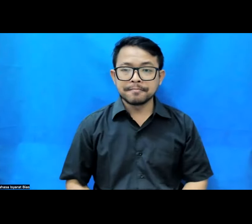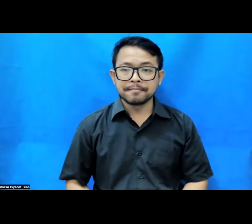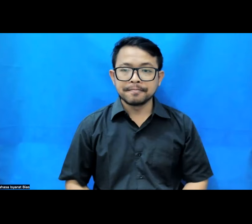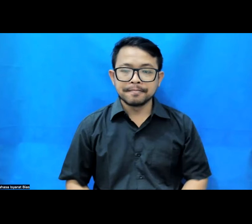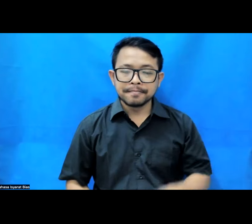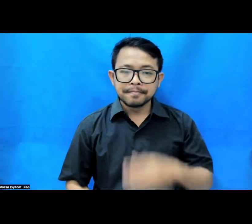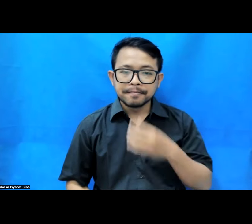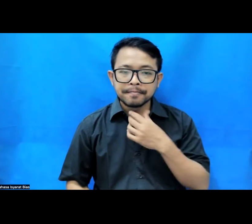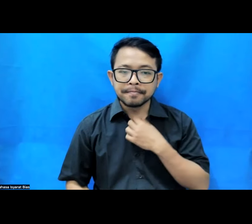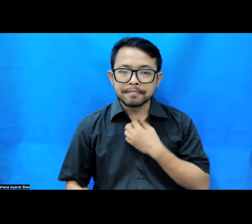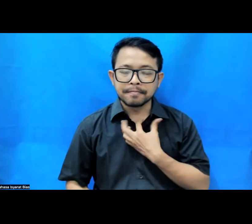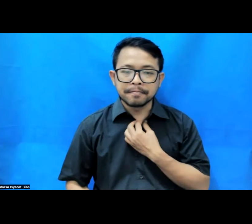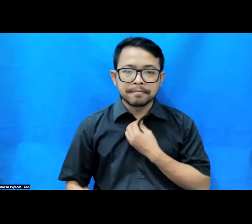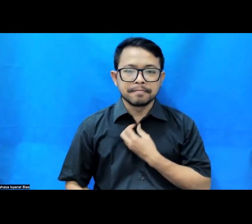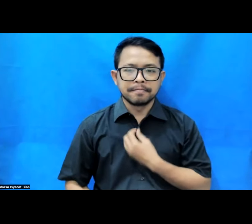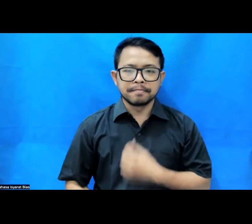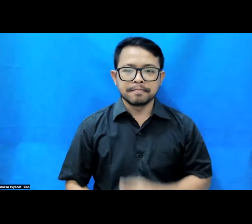committee.